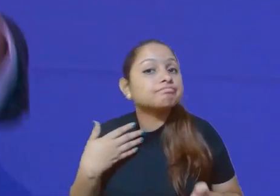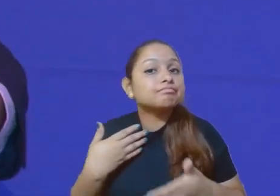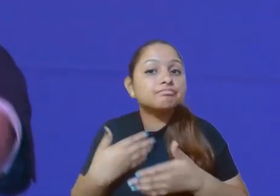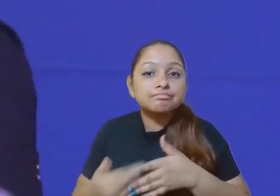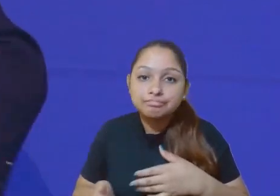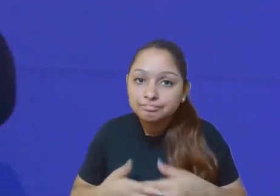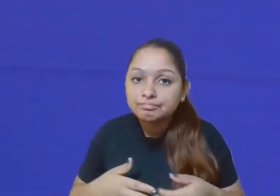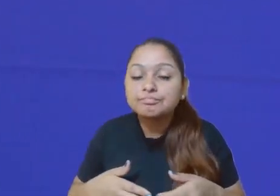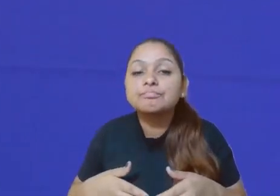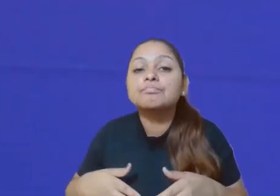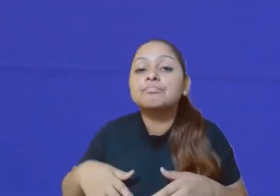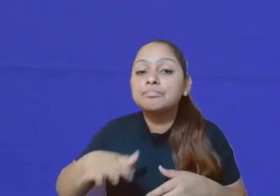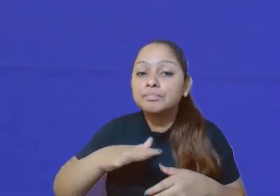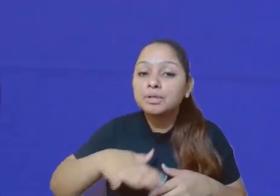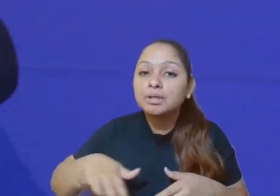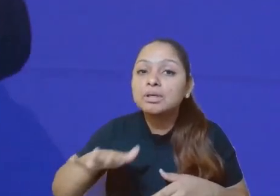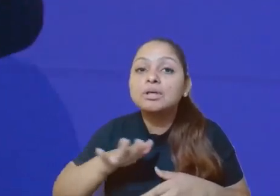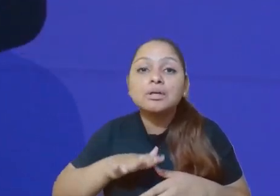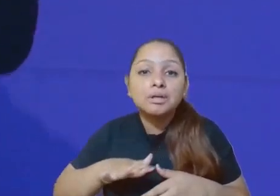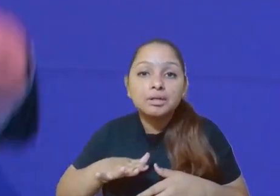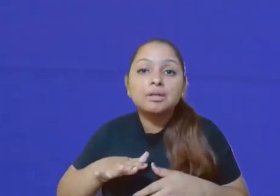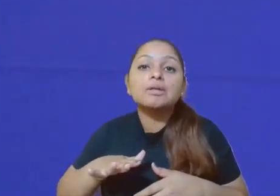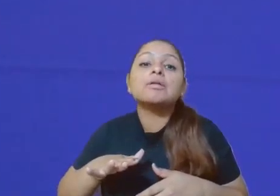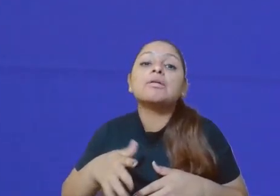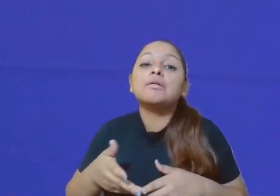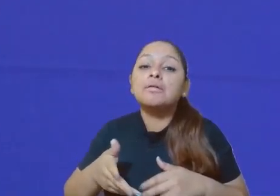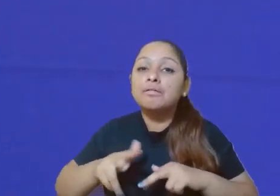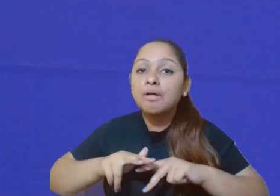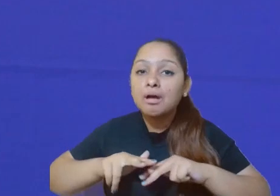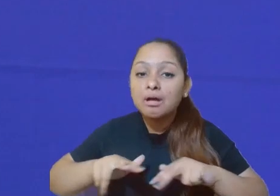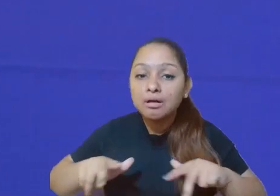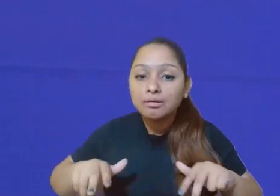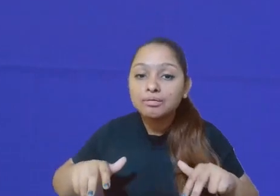the taxation, the work laws,